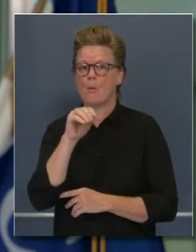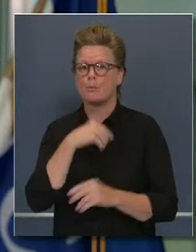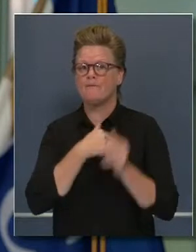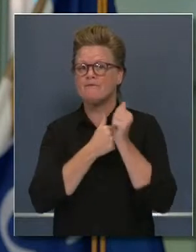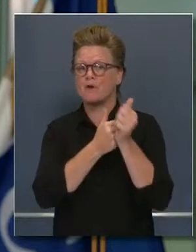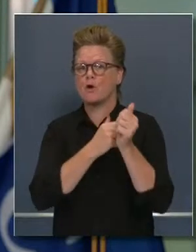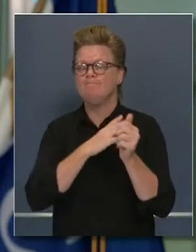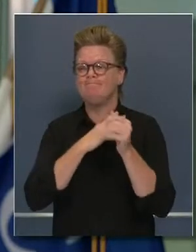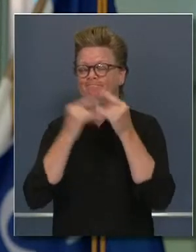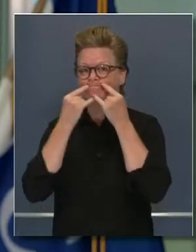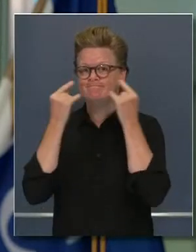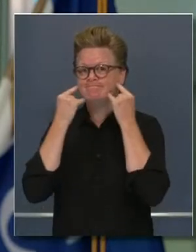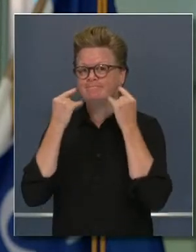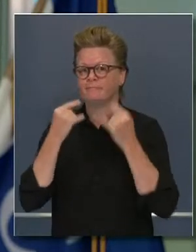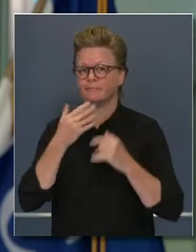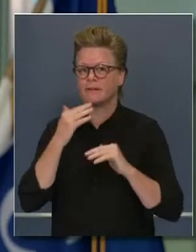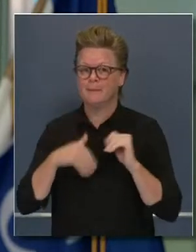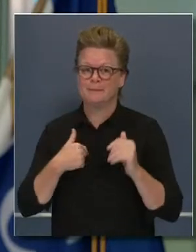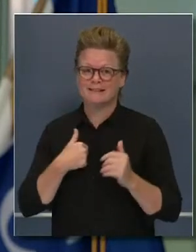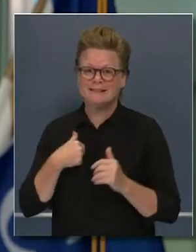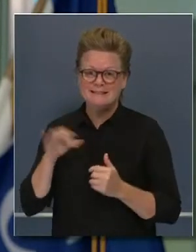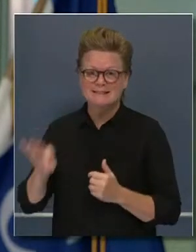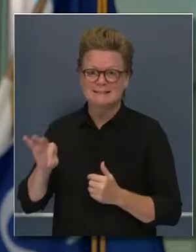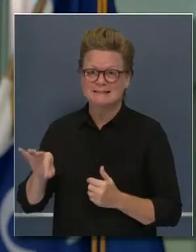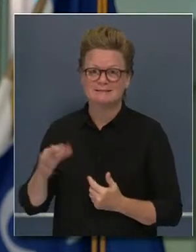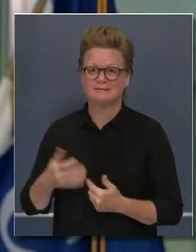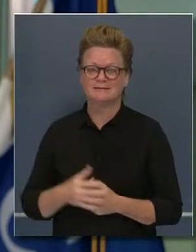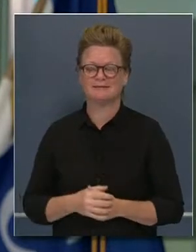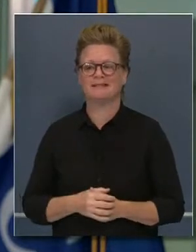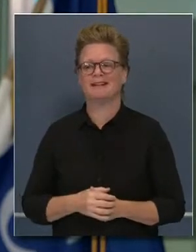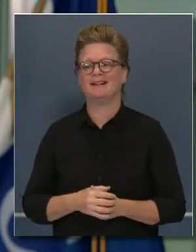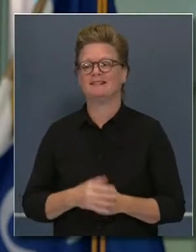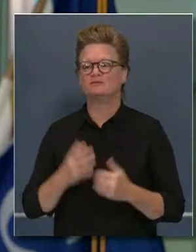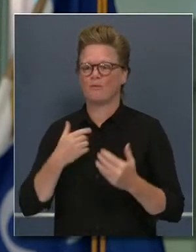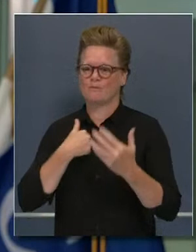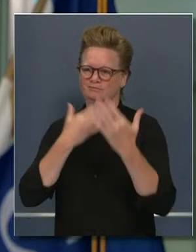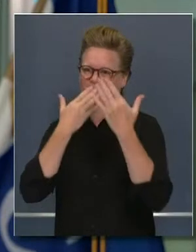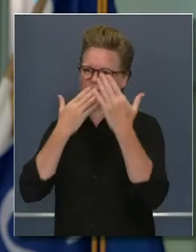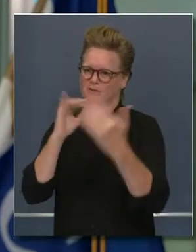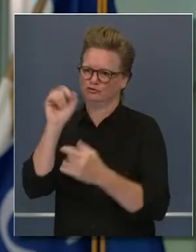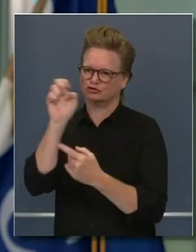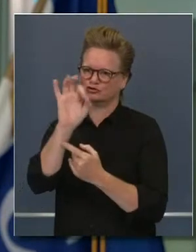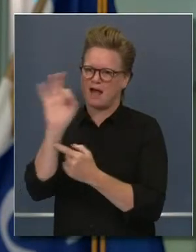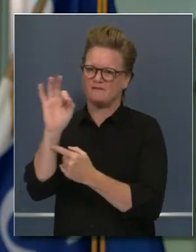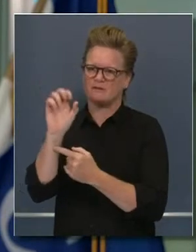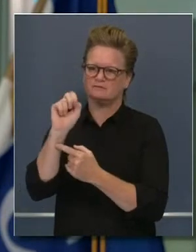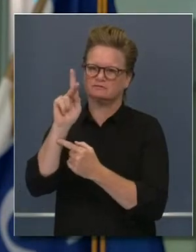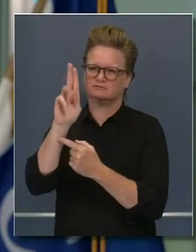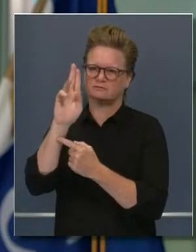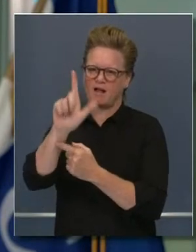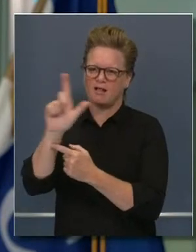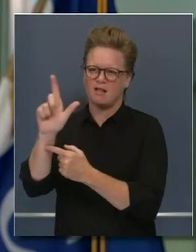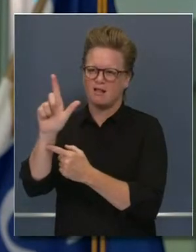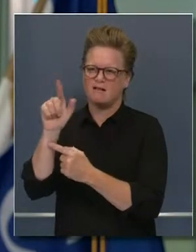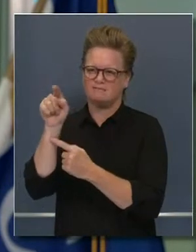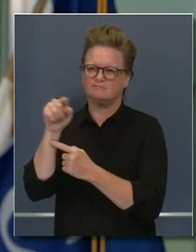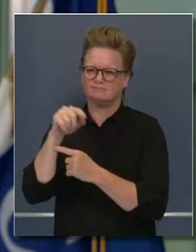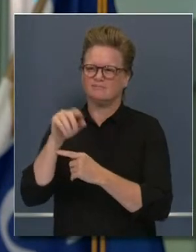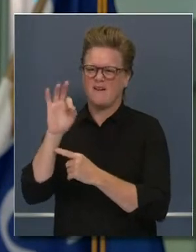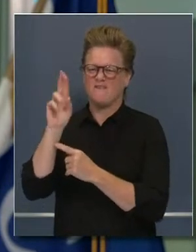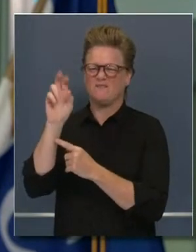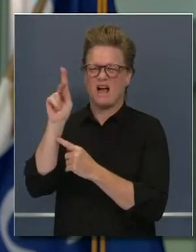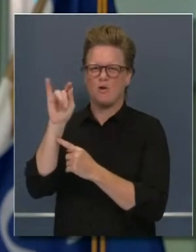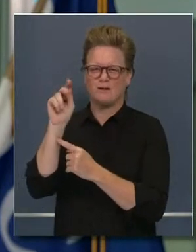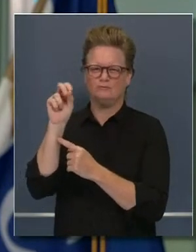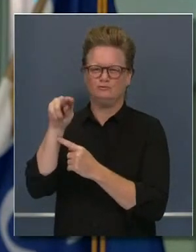caregivers in this state. And so, again, thank you to Jeff Skull and the Skull Foundation. Thank you to our partnership with Sesame Street. And thank you